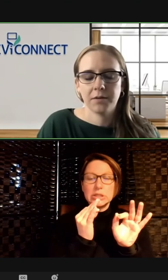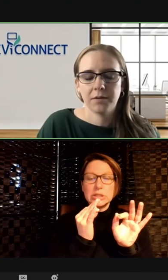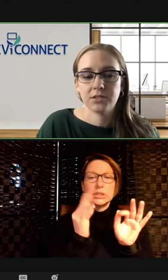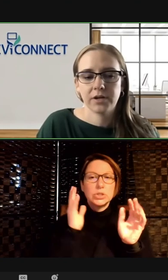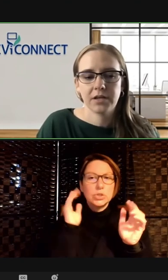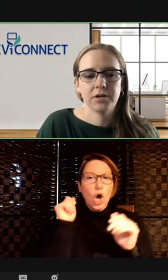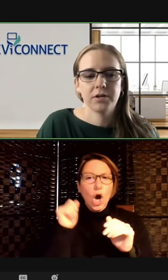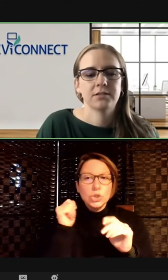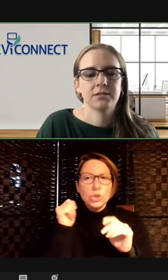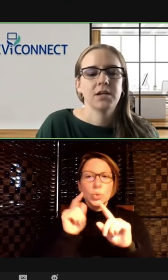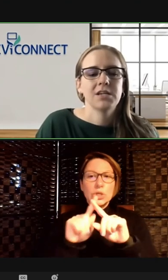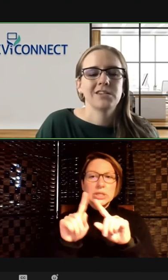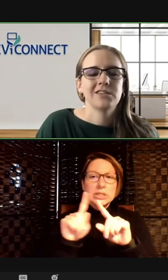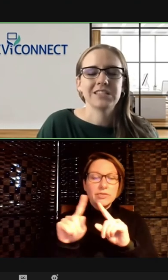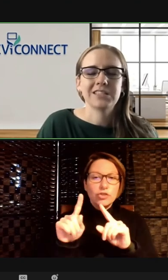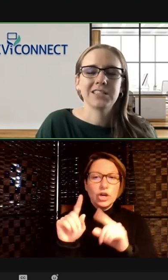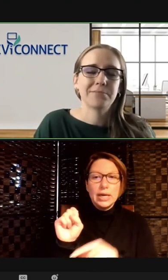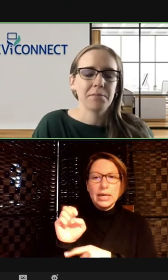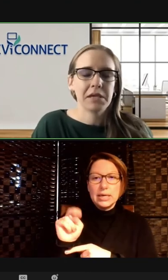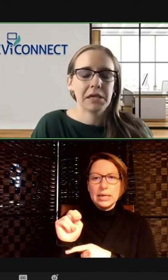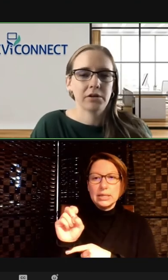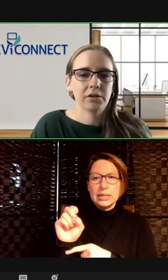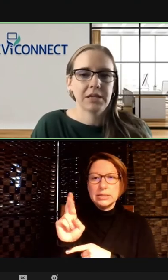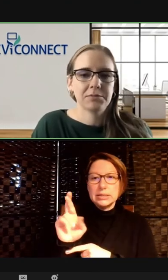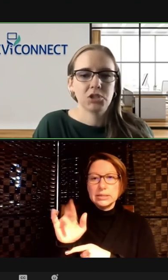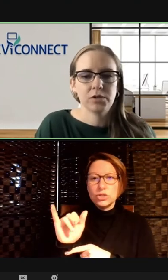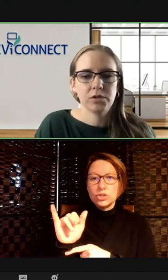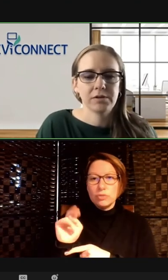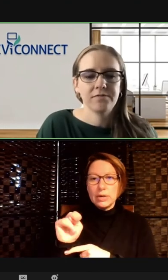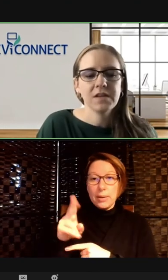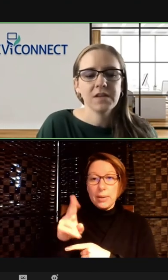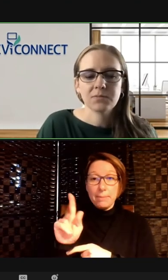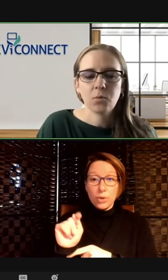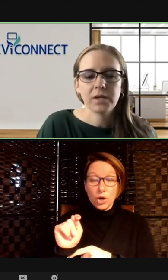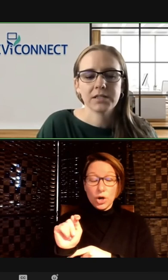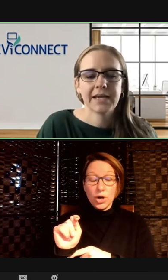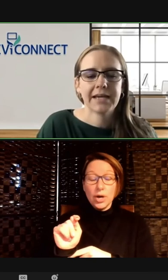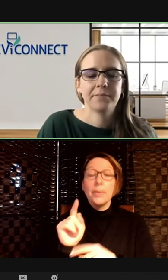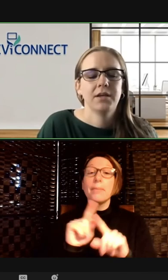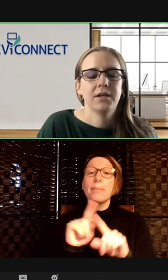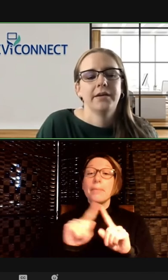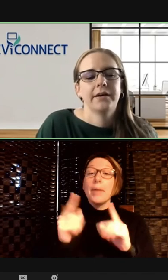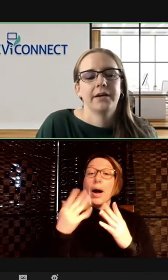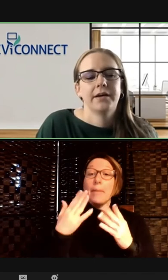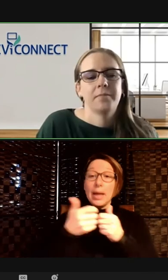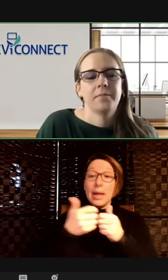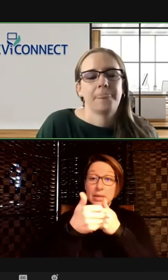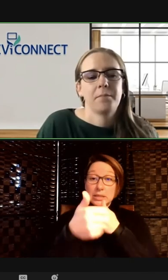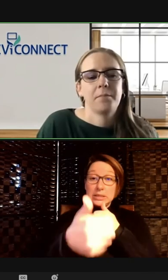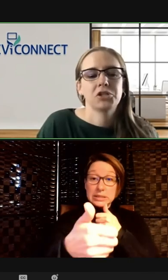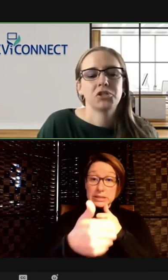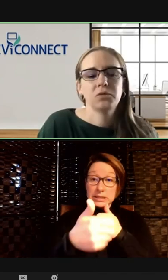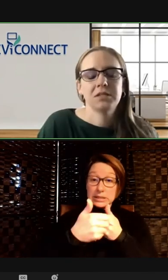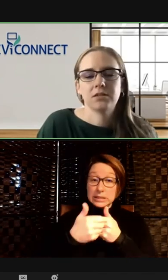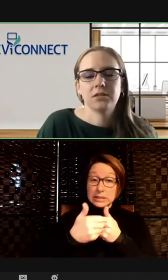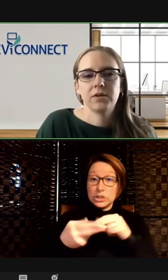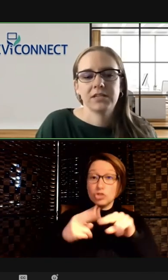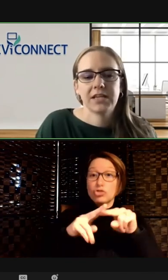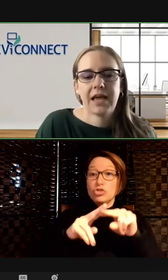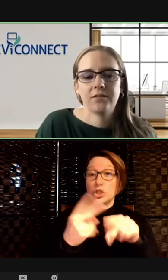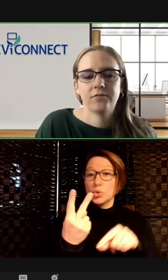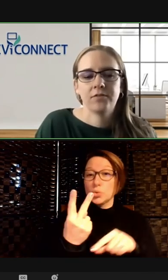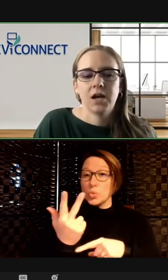other sensory inputs. Your distance might be increased up to 2 to 3 feet at this point in time, but your student